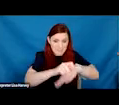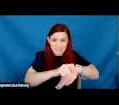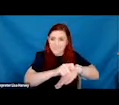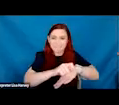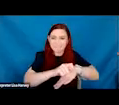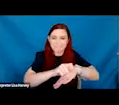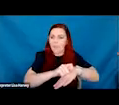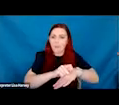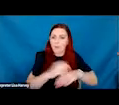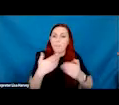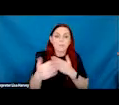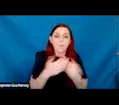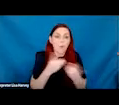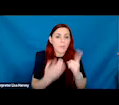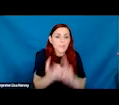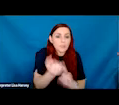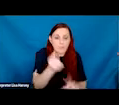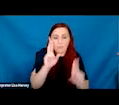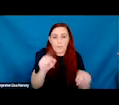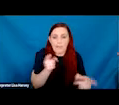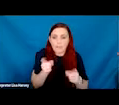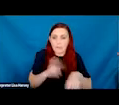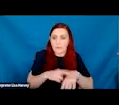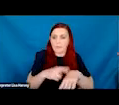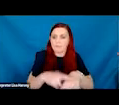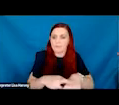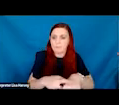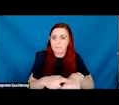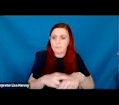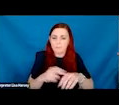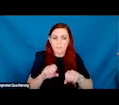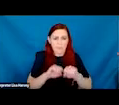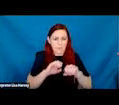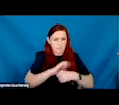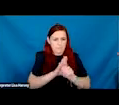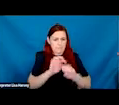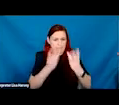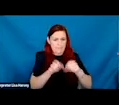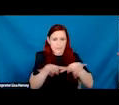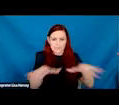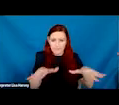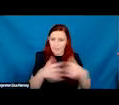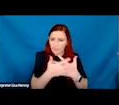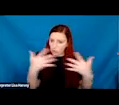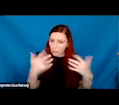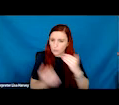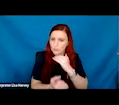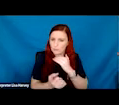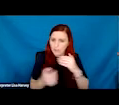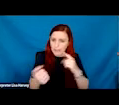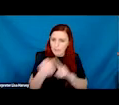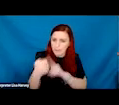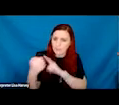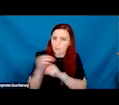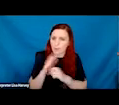The COVID-19 pandemic has had an immeasurable impact on communities and access to services. A lot of hard fought for